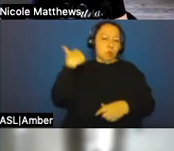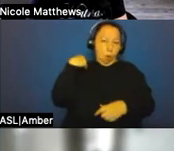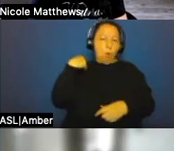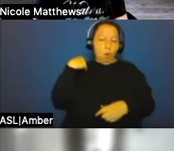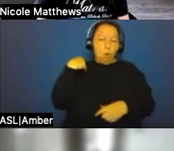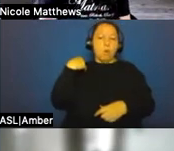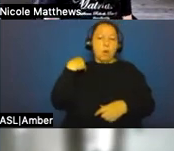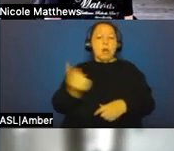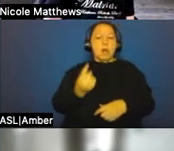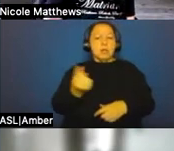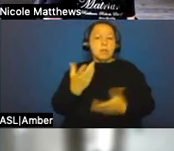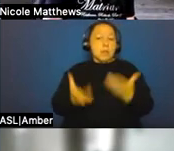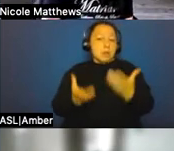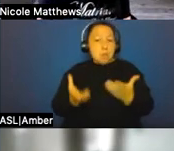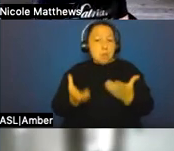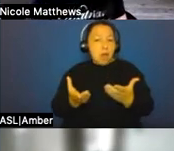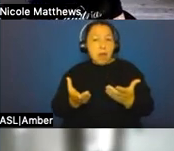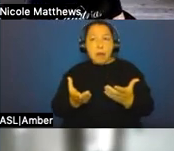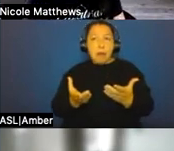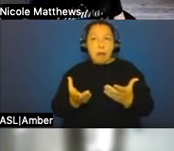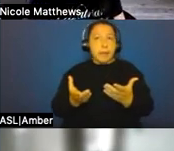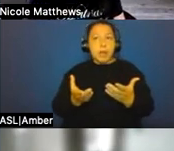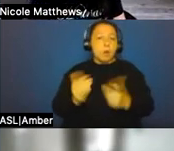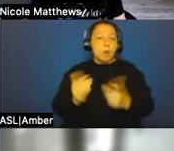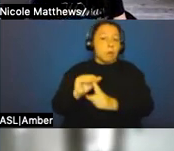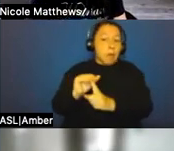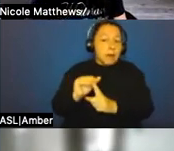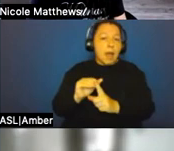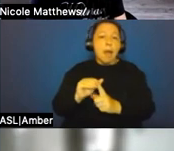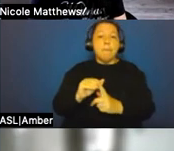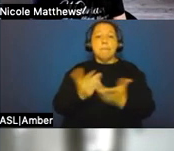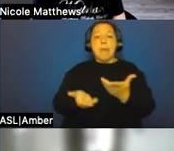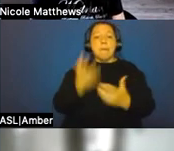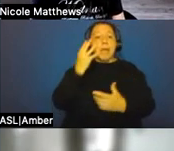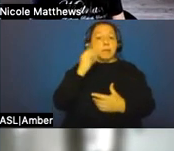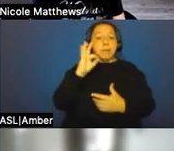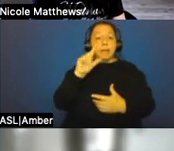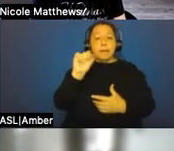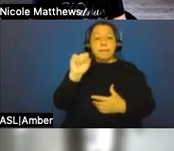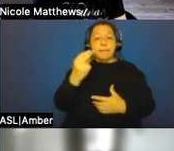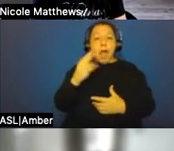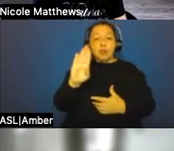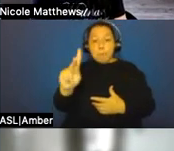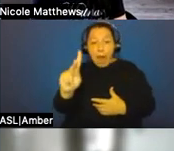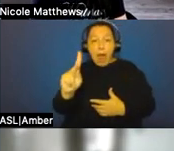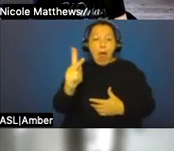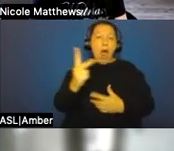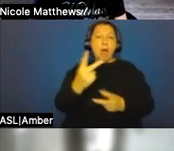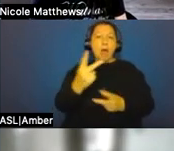might have, they may be having a flashback. Something in the news might have triggered a